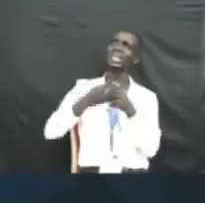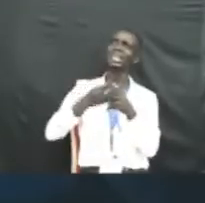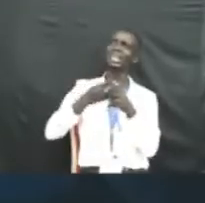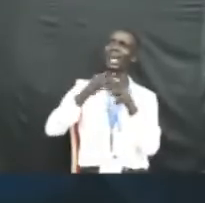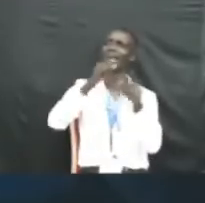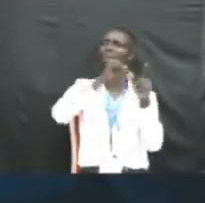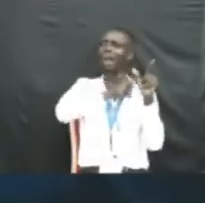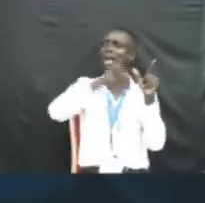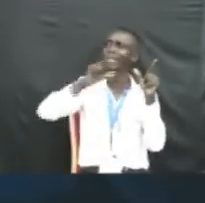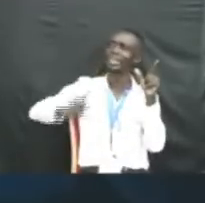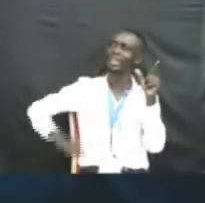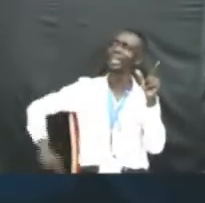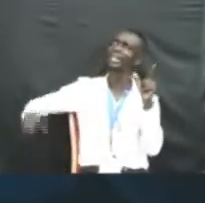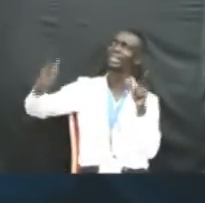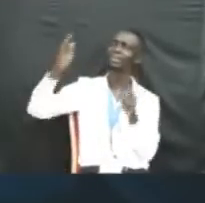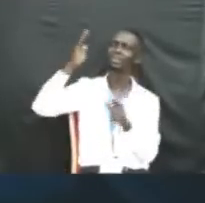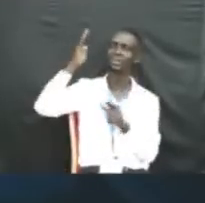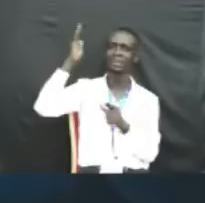me